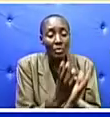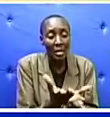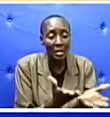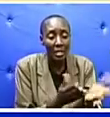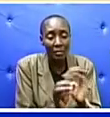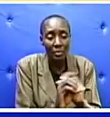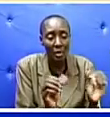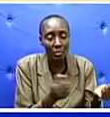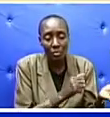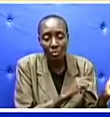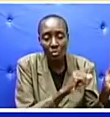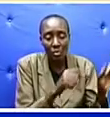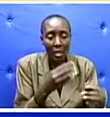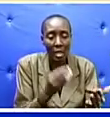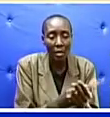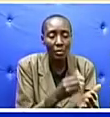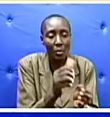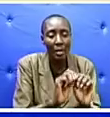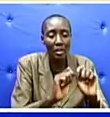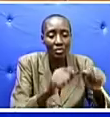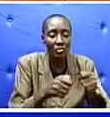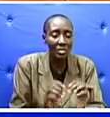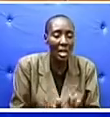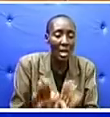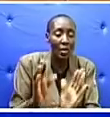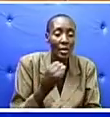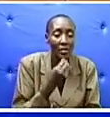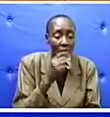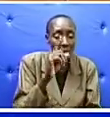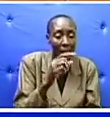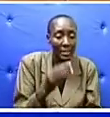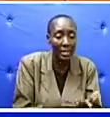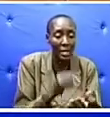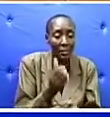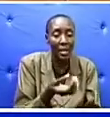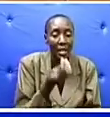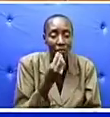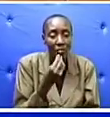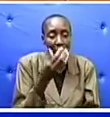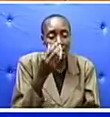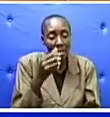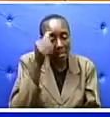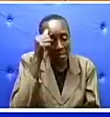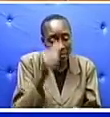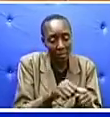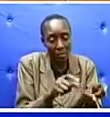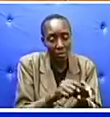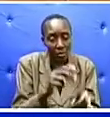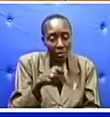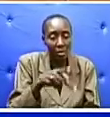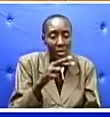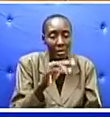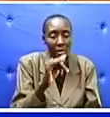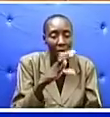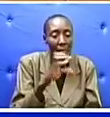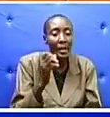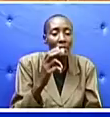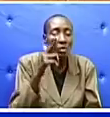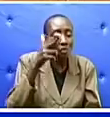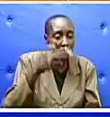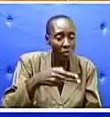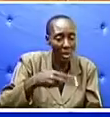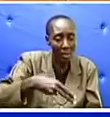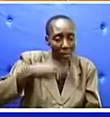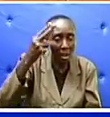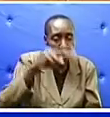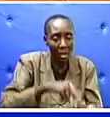and buy shoes and leave food. I need to buy food. Remember, the prices of fuel had gone up. Food had gone up. Mm-hmm. So you